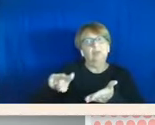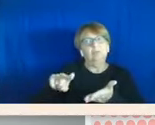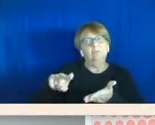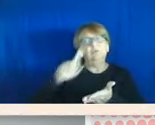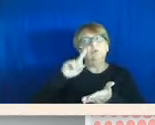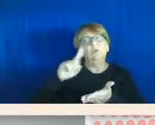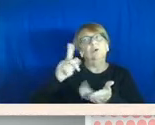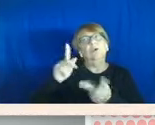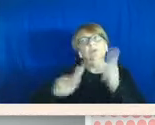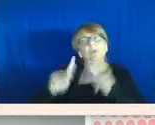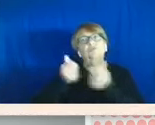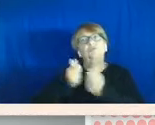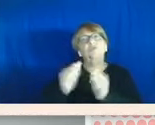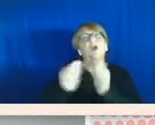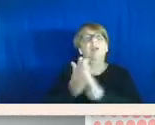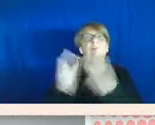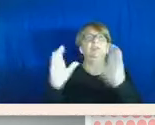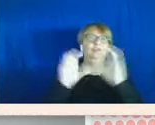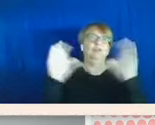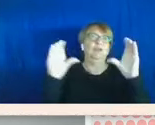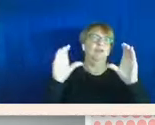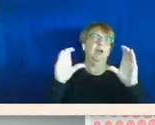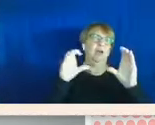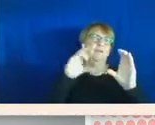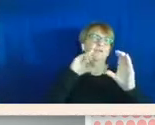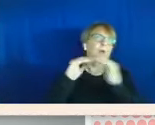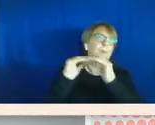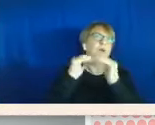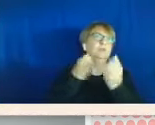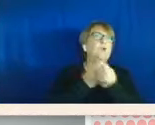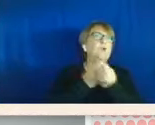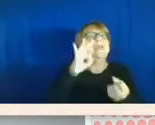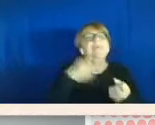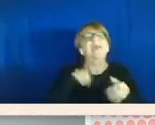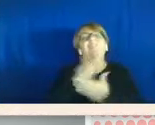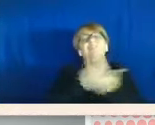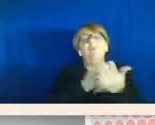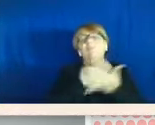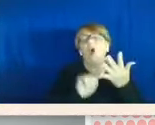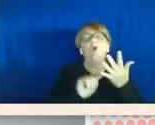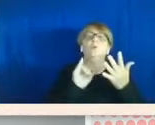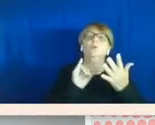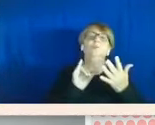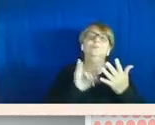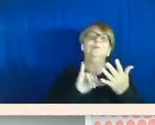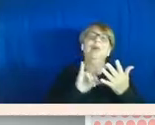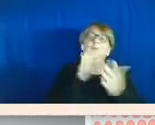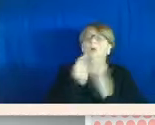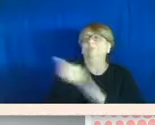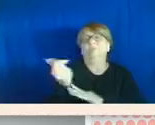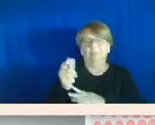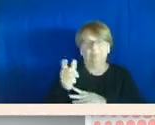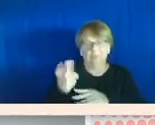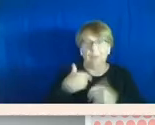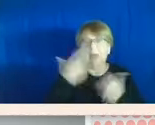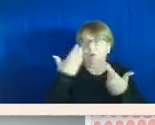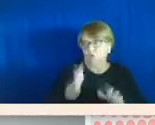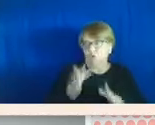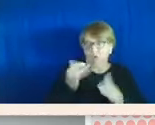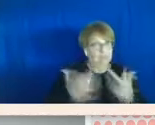get certified for peer support, if they have some of these disqualifying offenses. And I don't know if it's been signed yet, but one